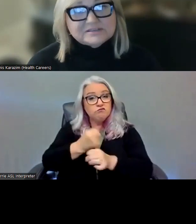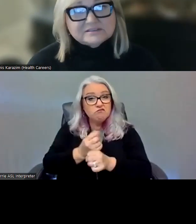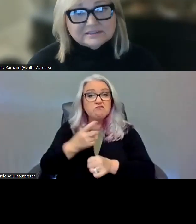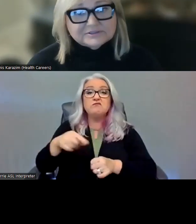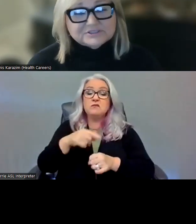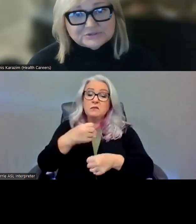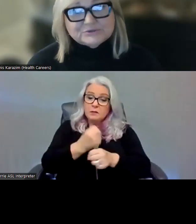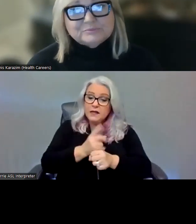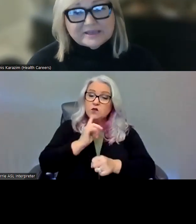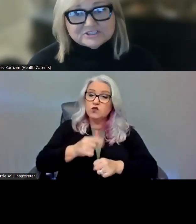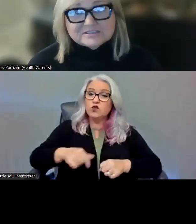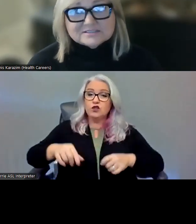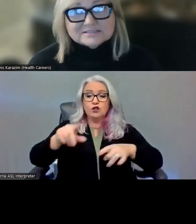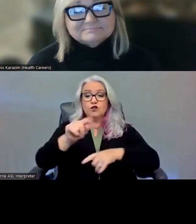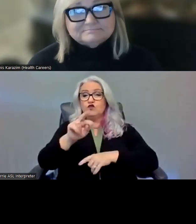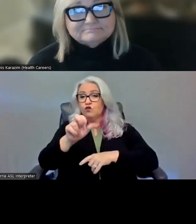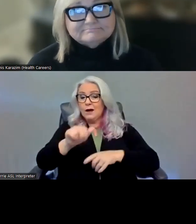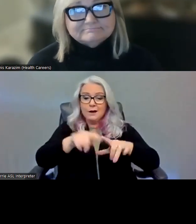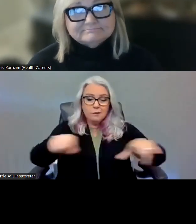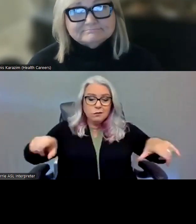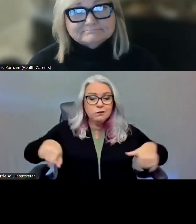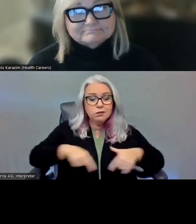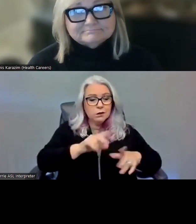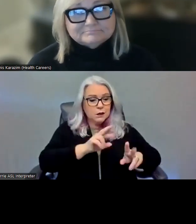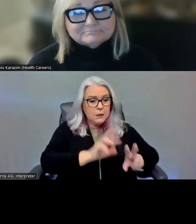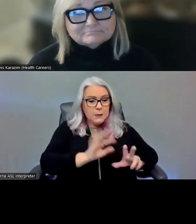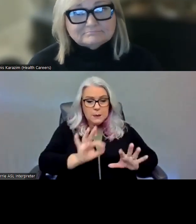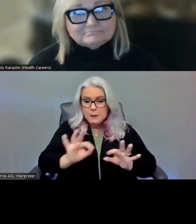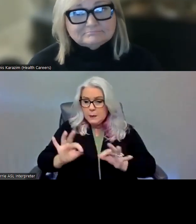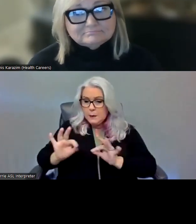trays to be delivered to patients.